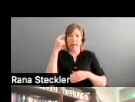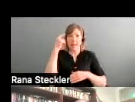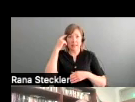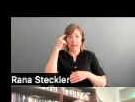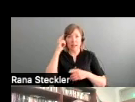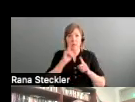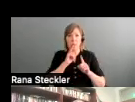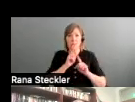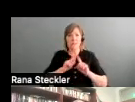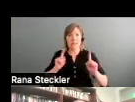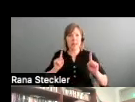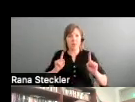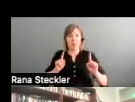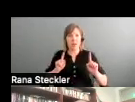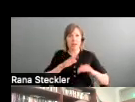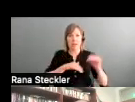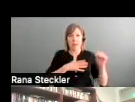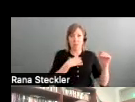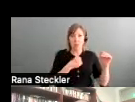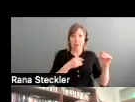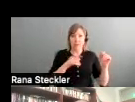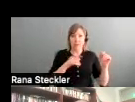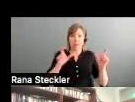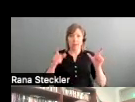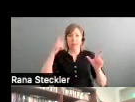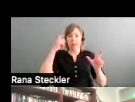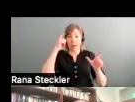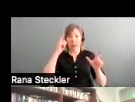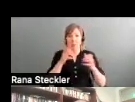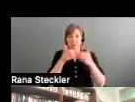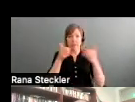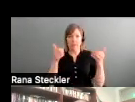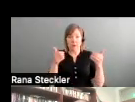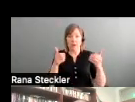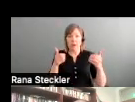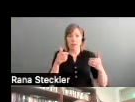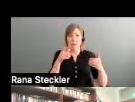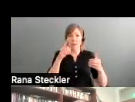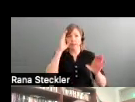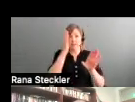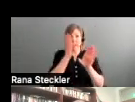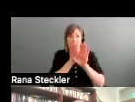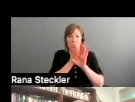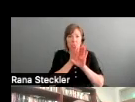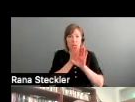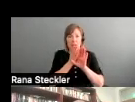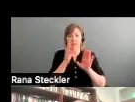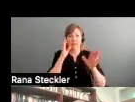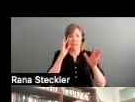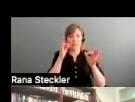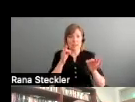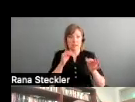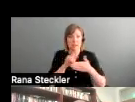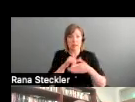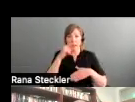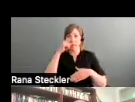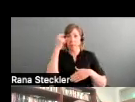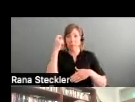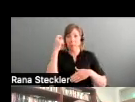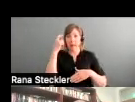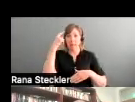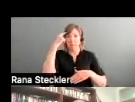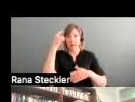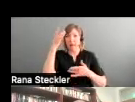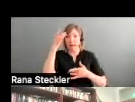fundamentally different from the white psyche. And this contributed to a psychiatric consensus that a Black mental illness